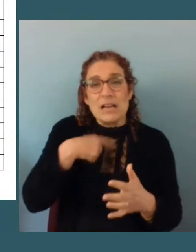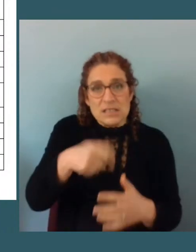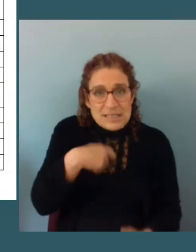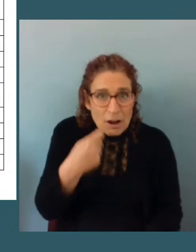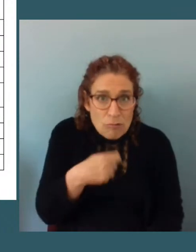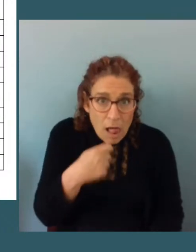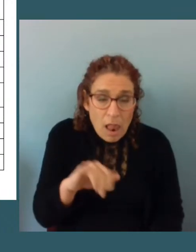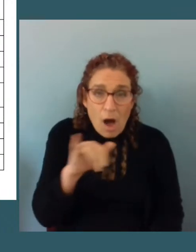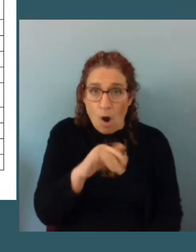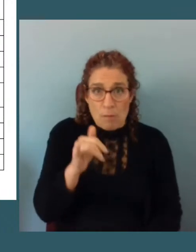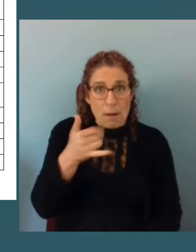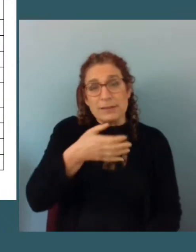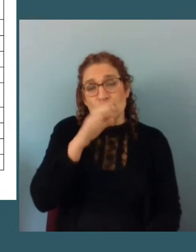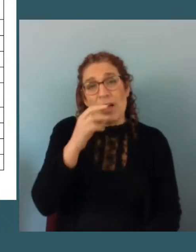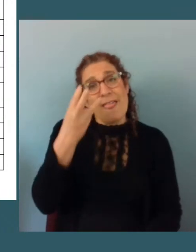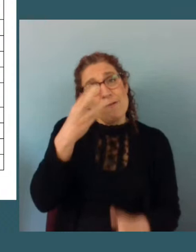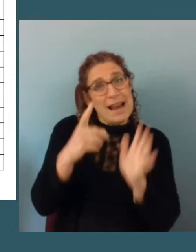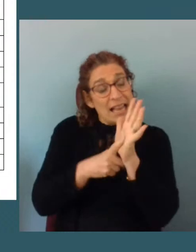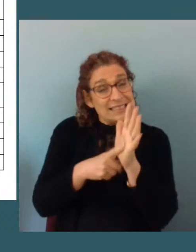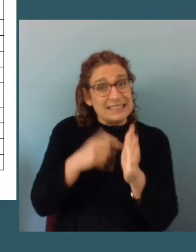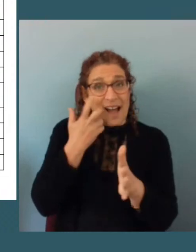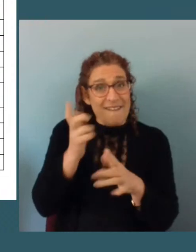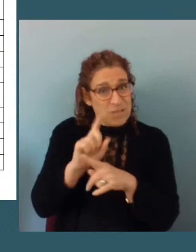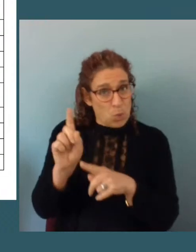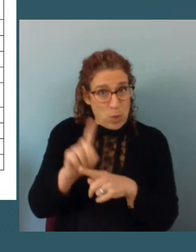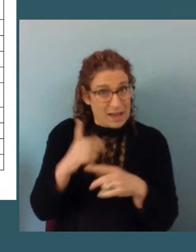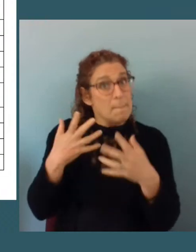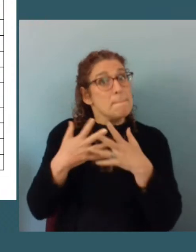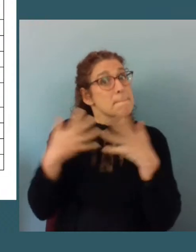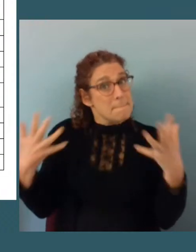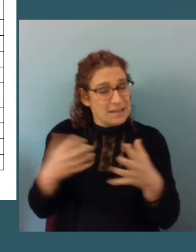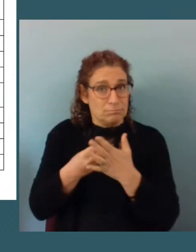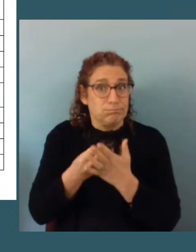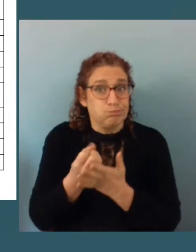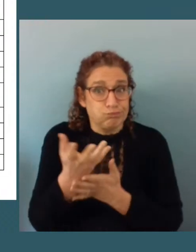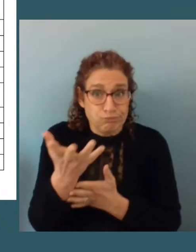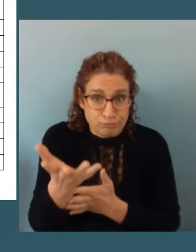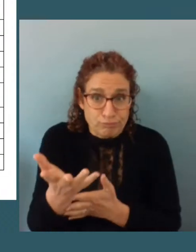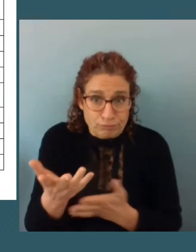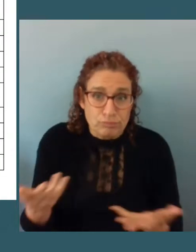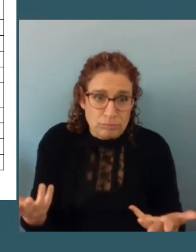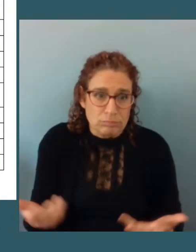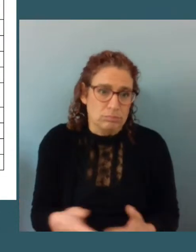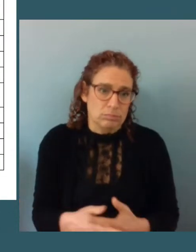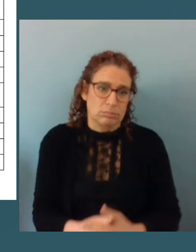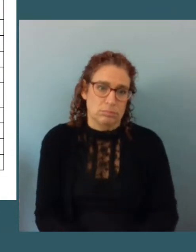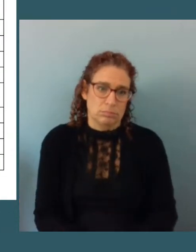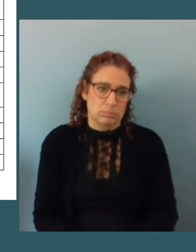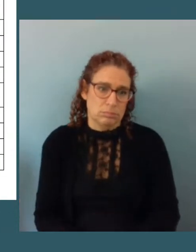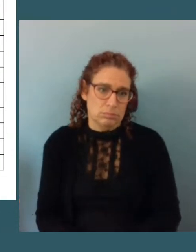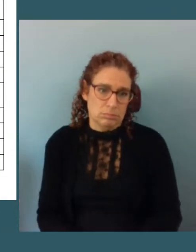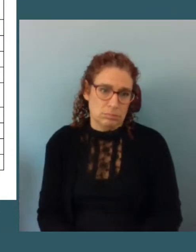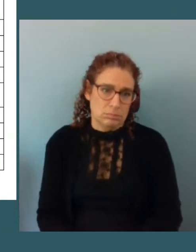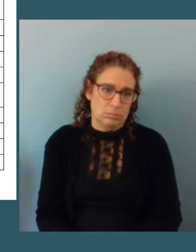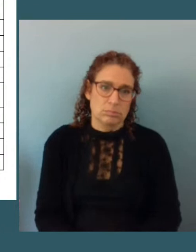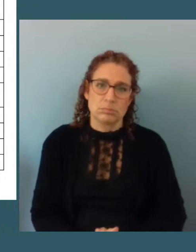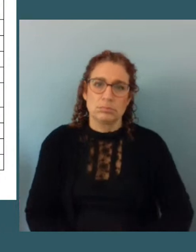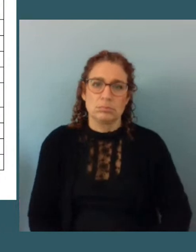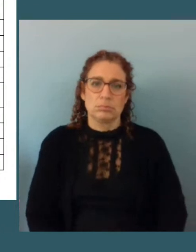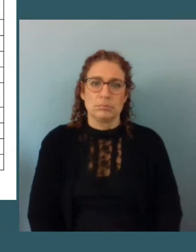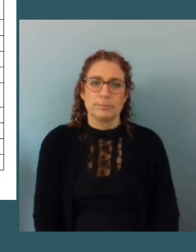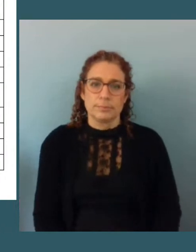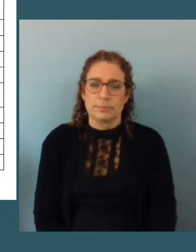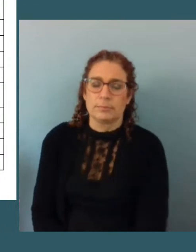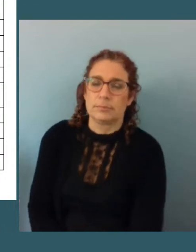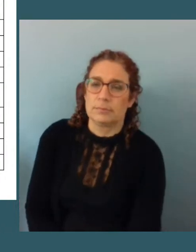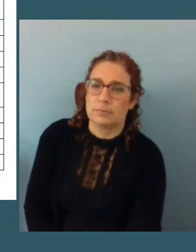litres a week, so that's a considerable impact on the weekly diet, on the weekly shop as well. But it's just